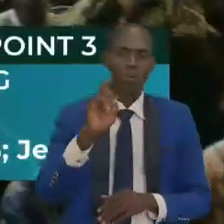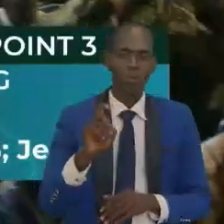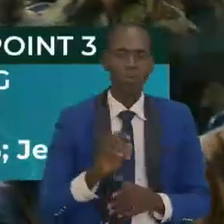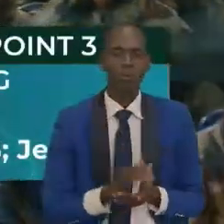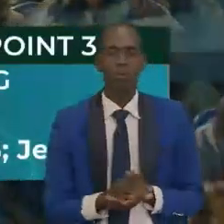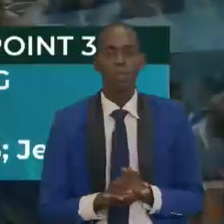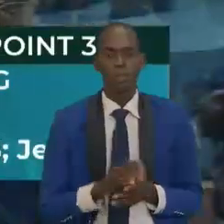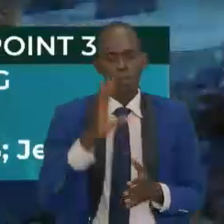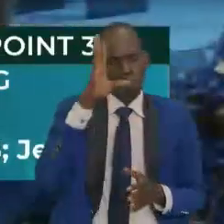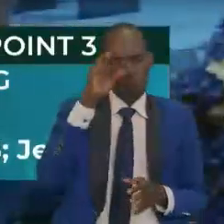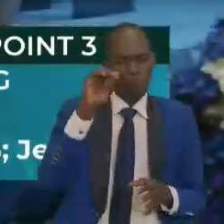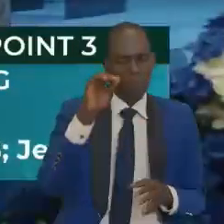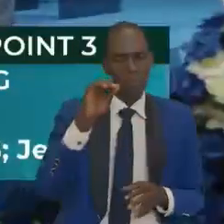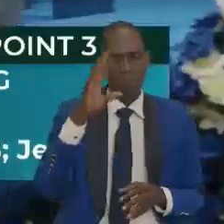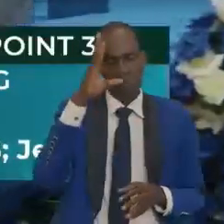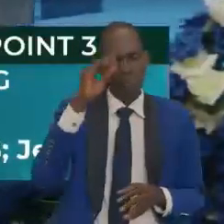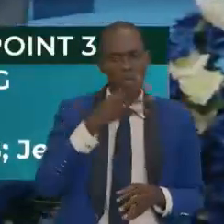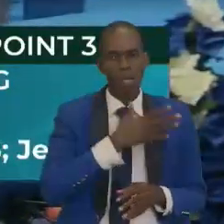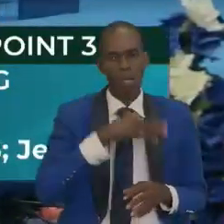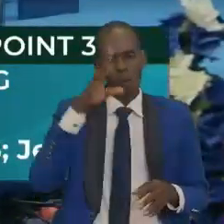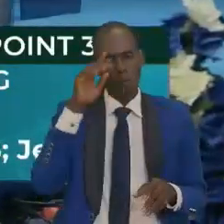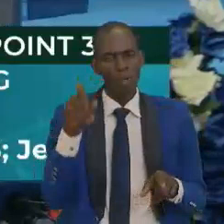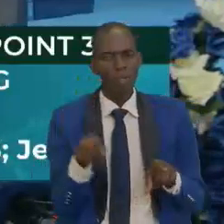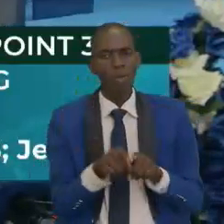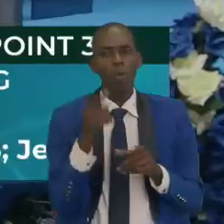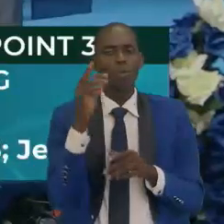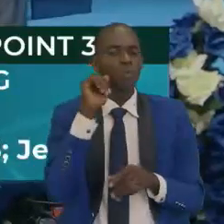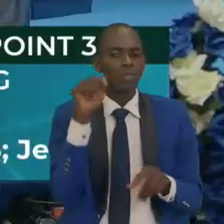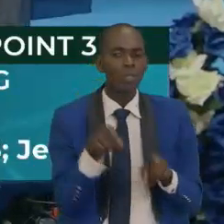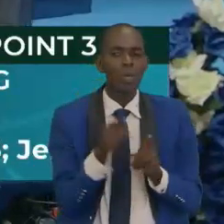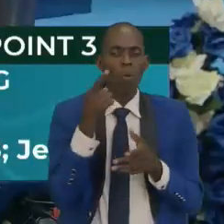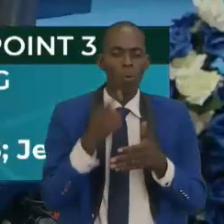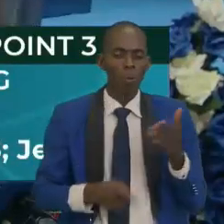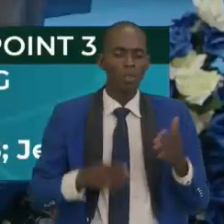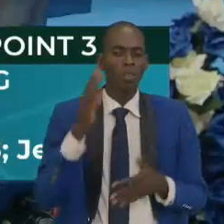and brethren, what shall we do?